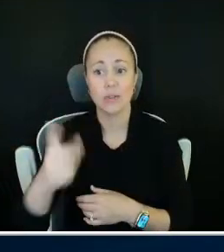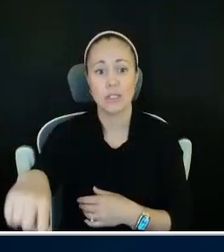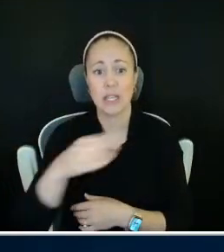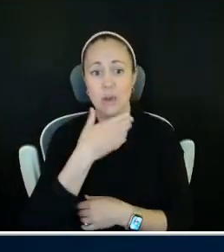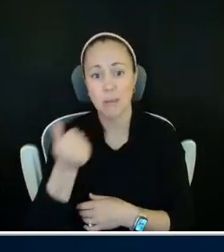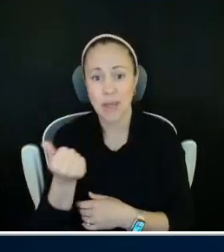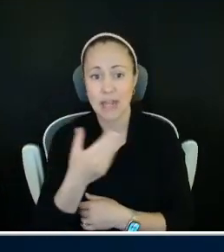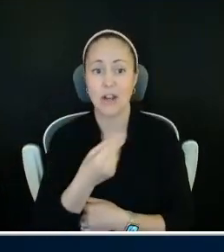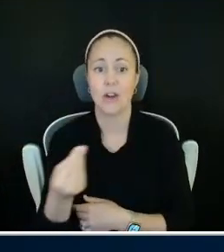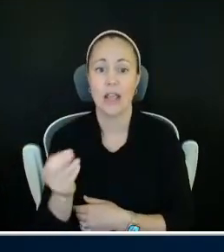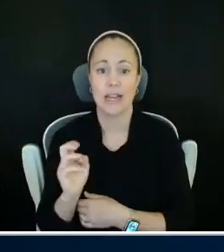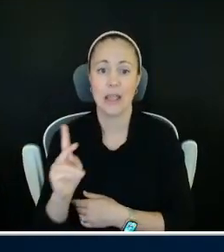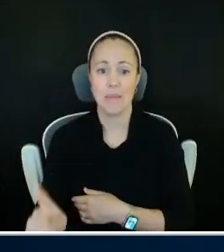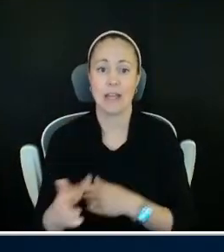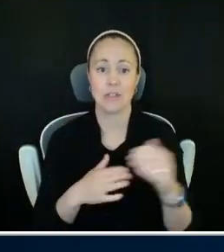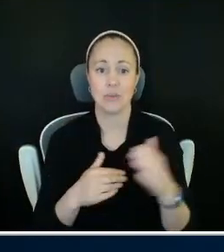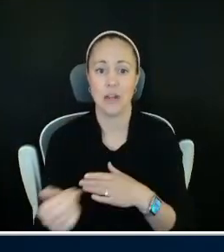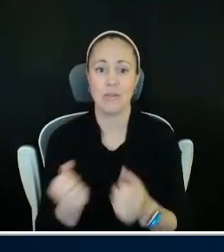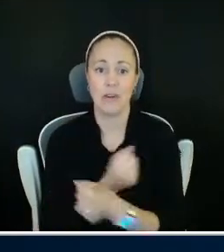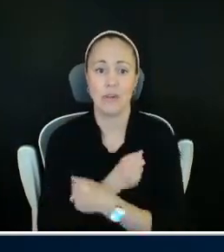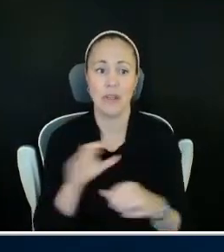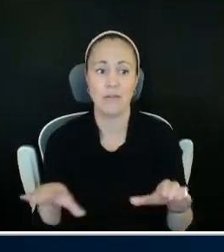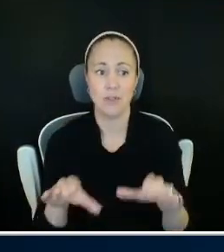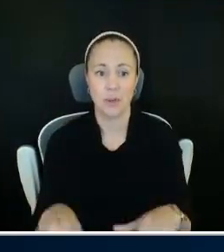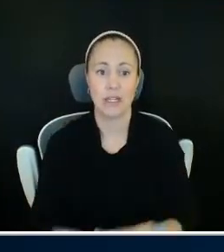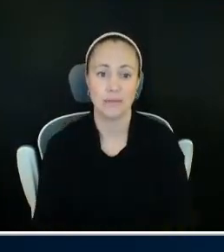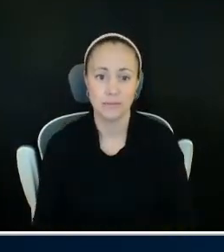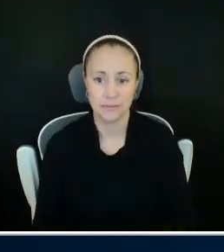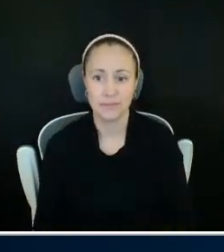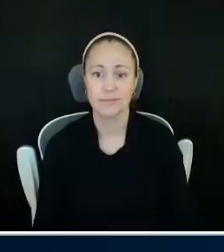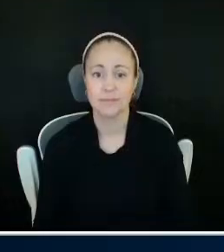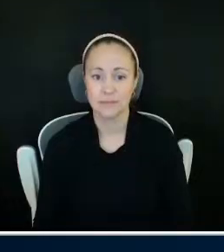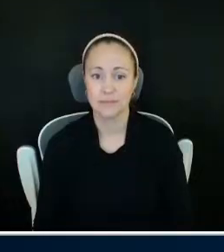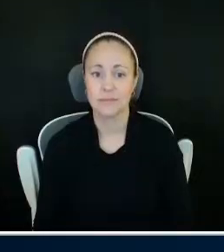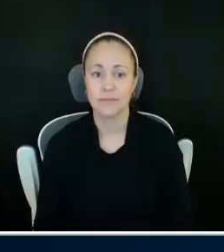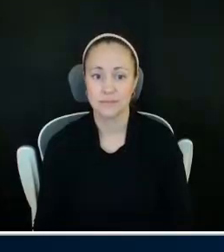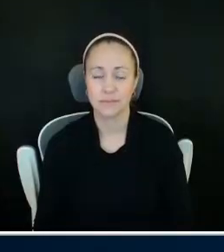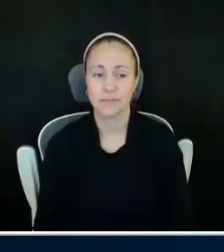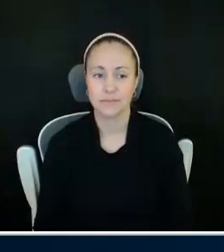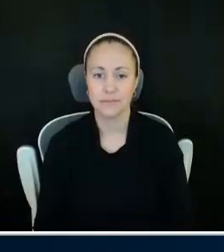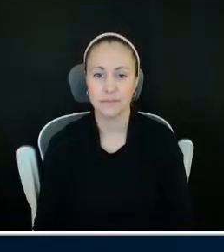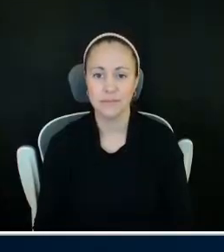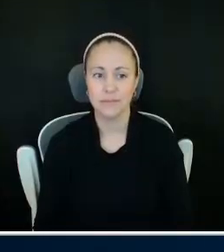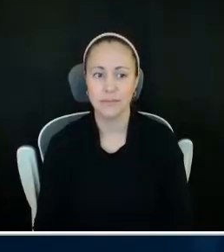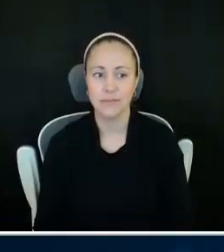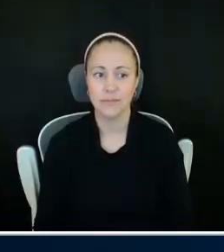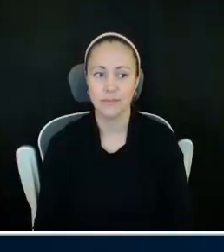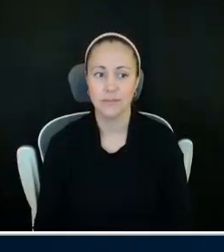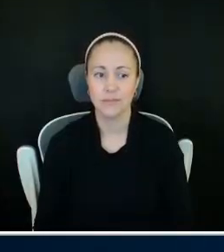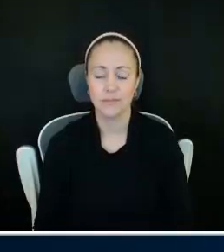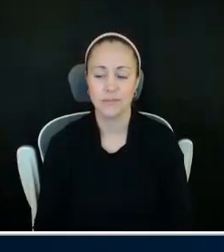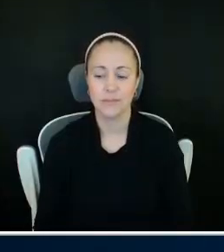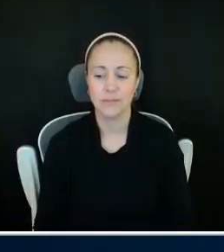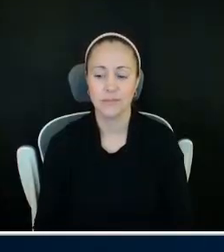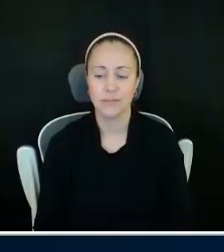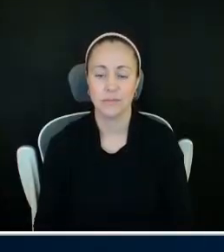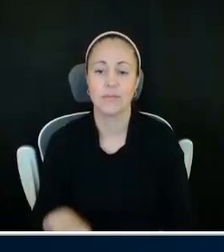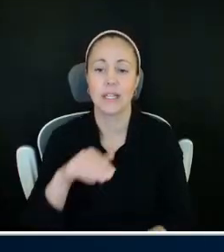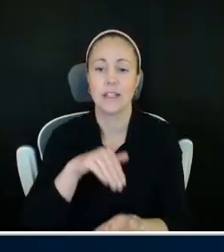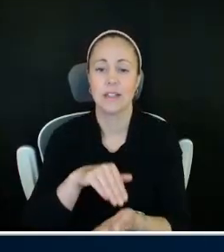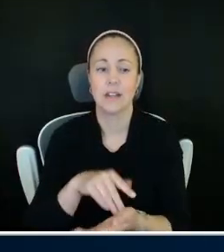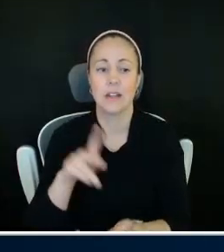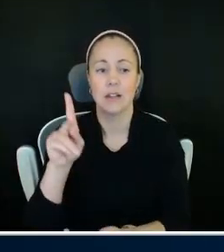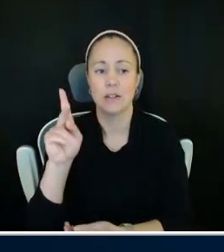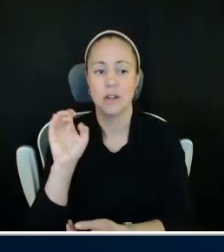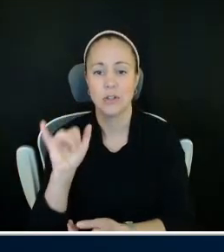you love doing. Dr. Key, I know you have a lot of strong feelings